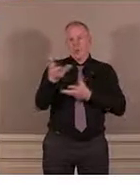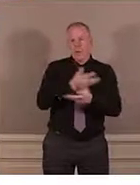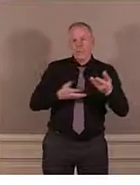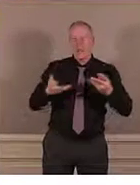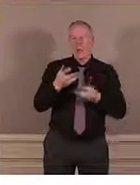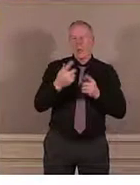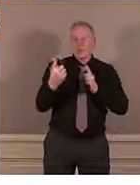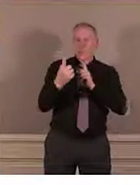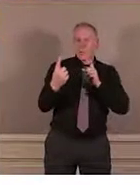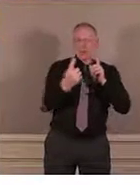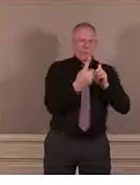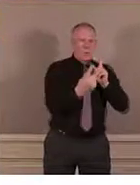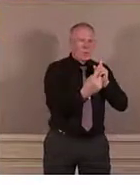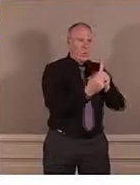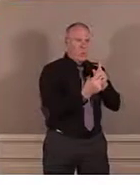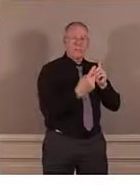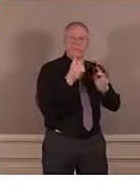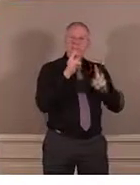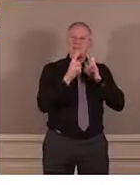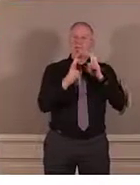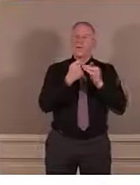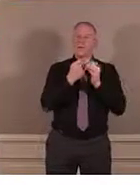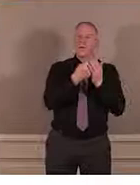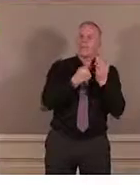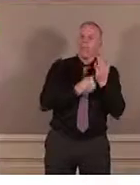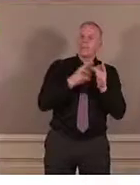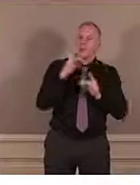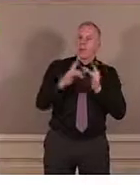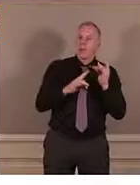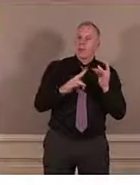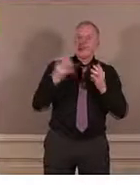did one-on-one interviews with key policy personnel and